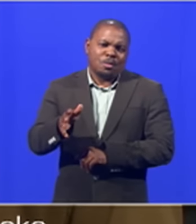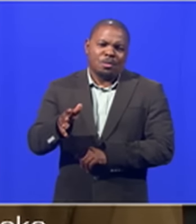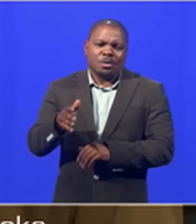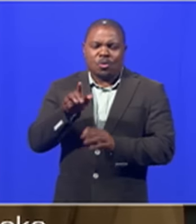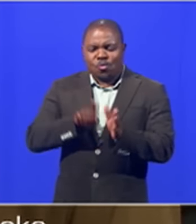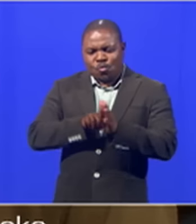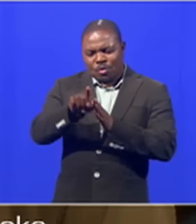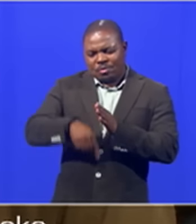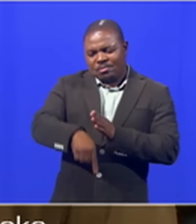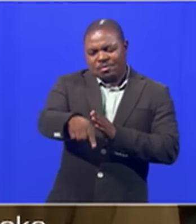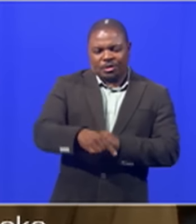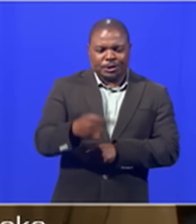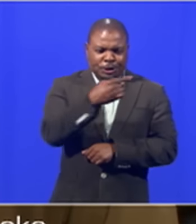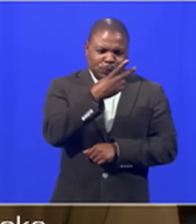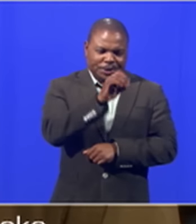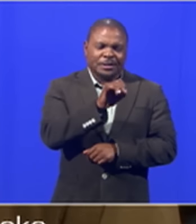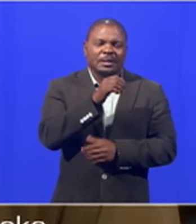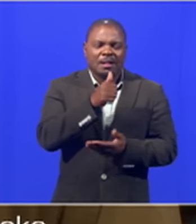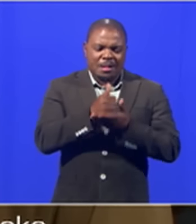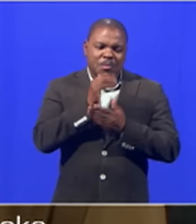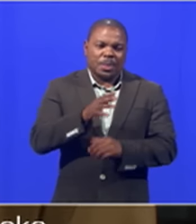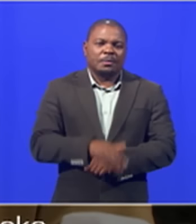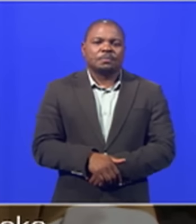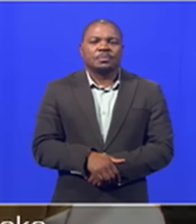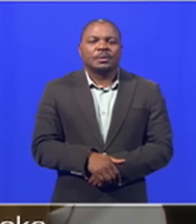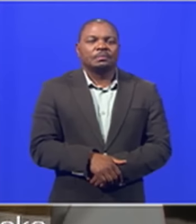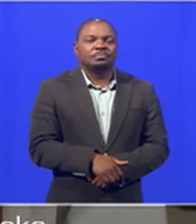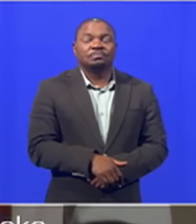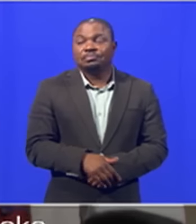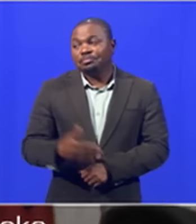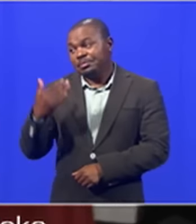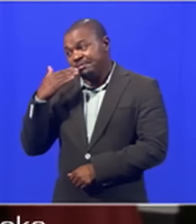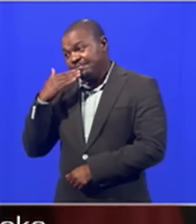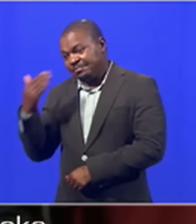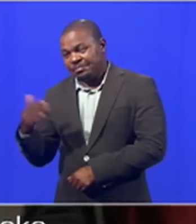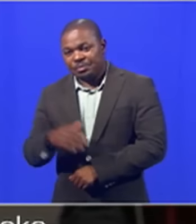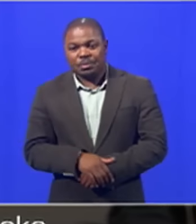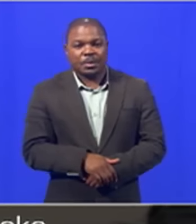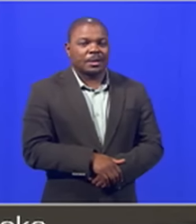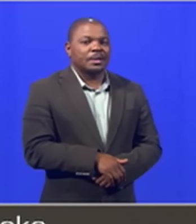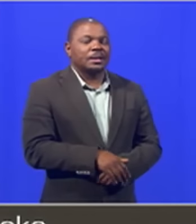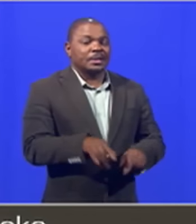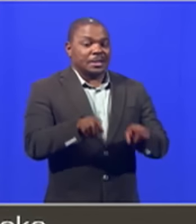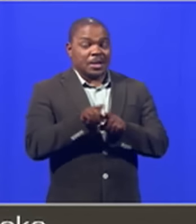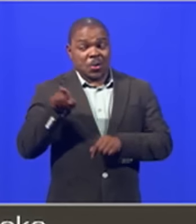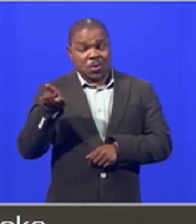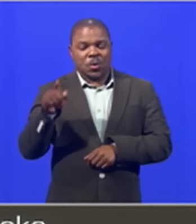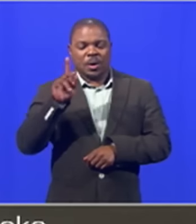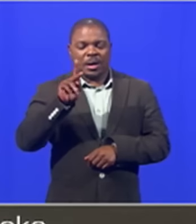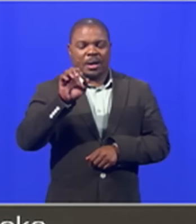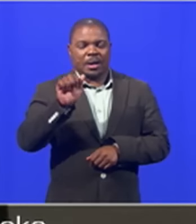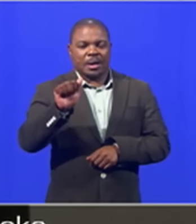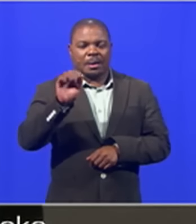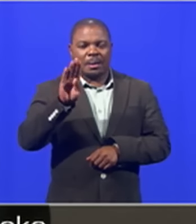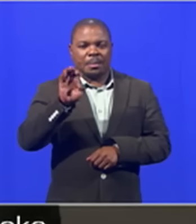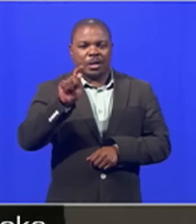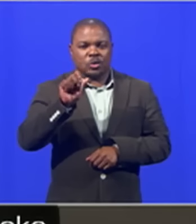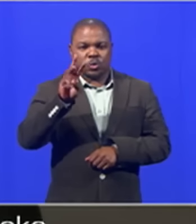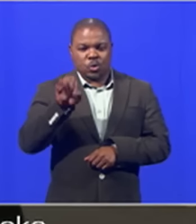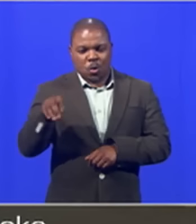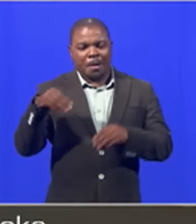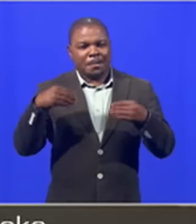the G20 etlang ra leboga ke abetse yo ene ele ke abetse maphanga yo le ene ile